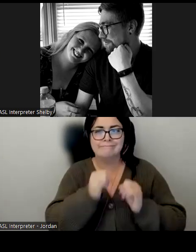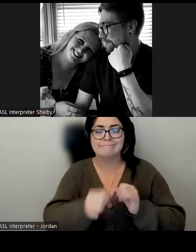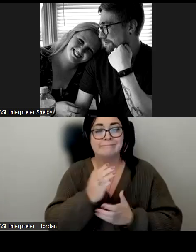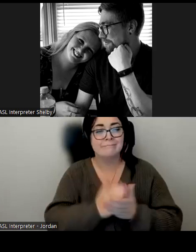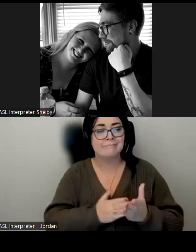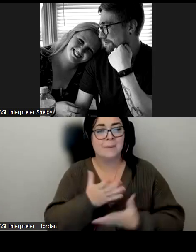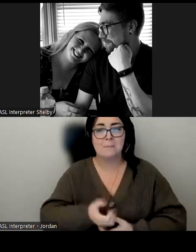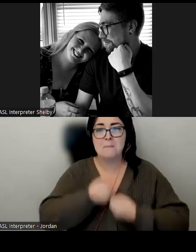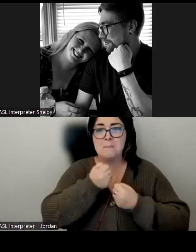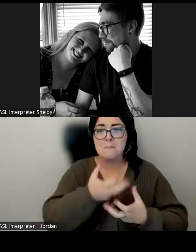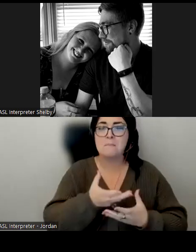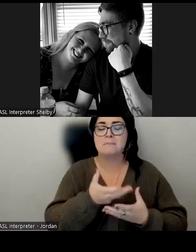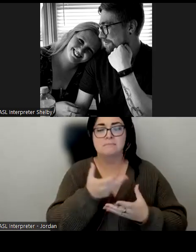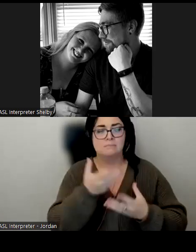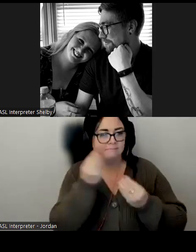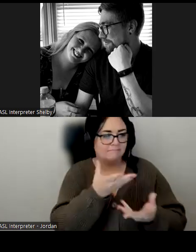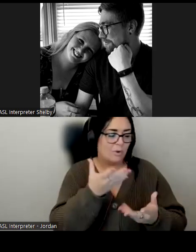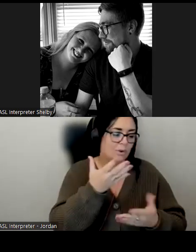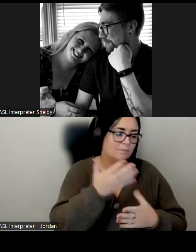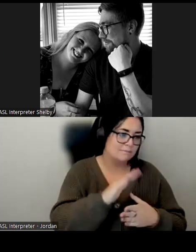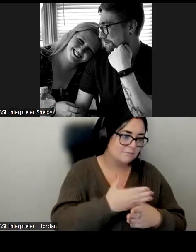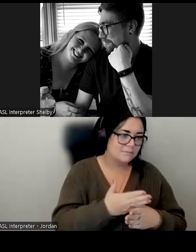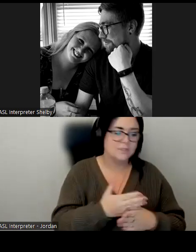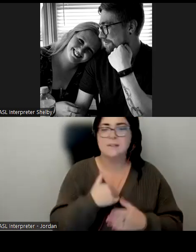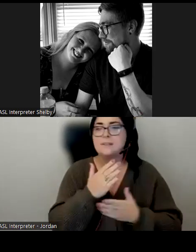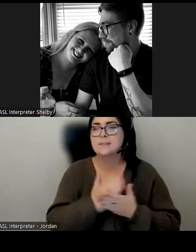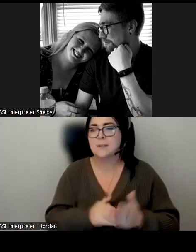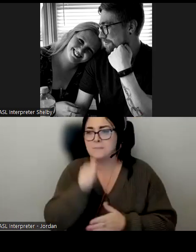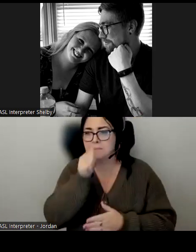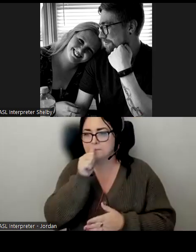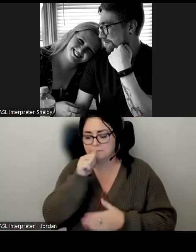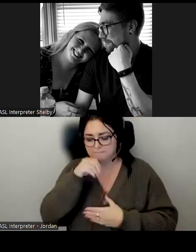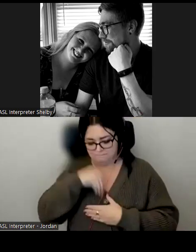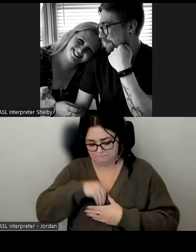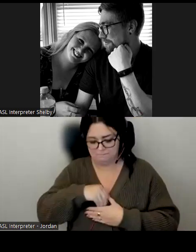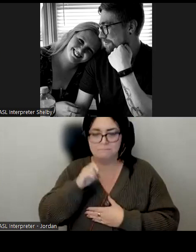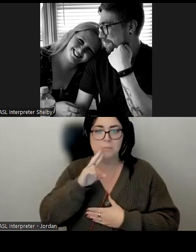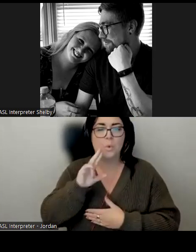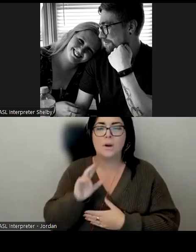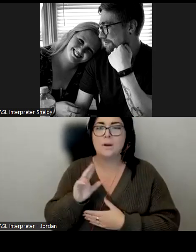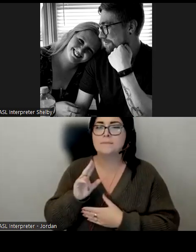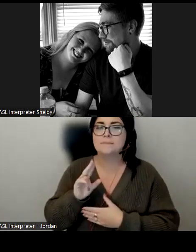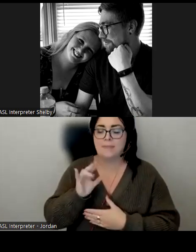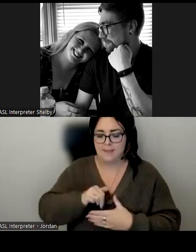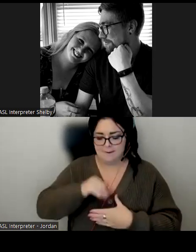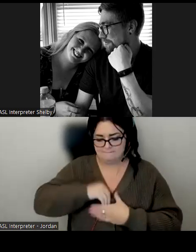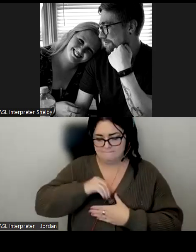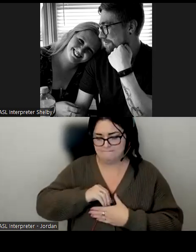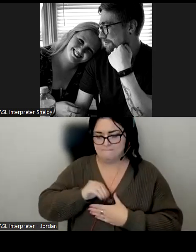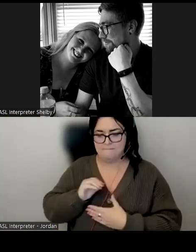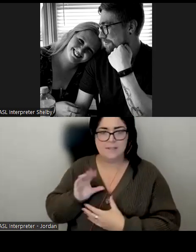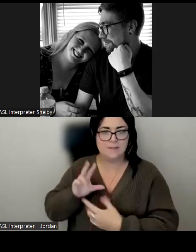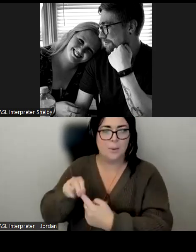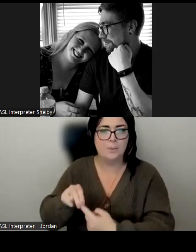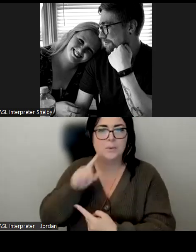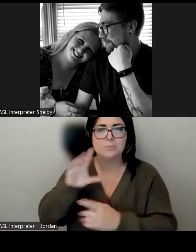and talk about it, whilst others are more private and prefer to channel their grief into activities. In summary,